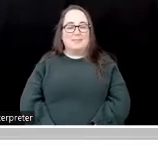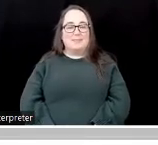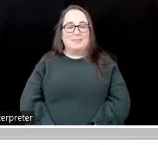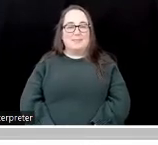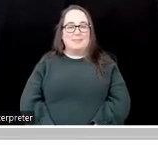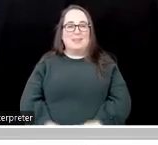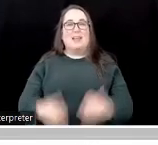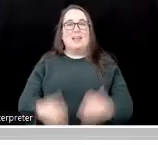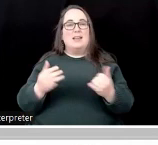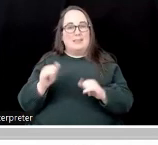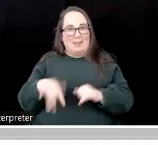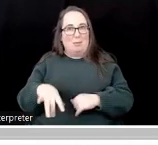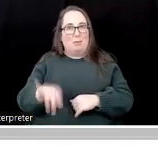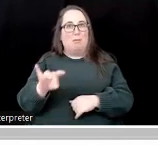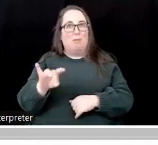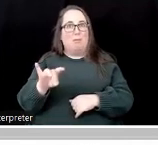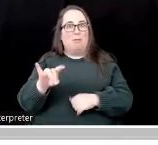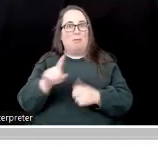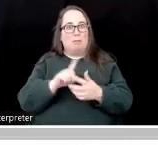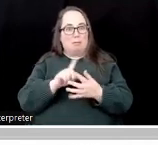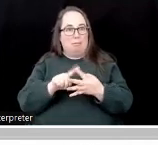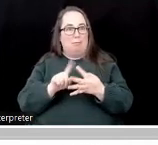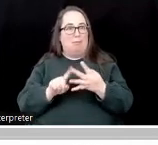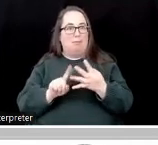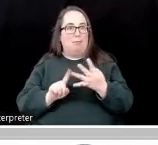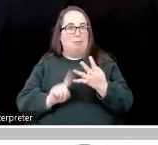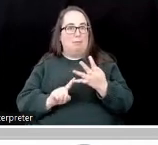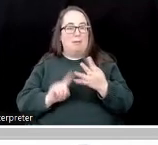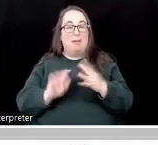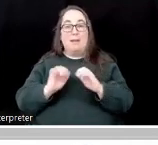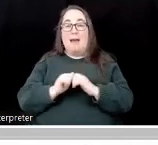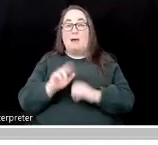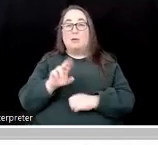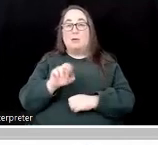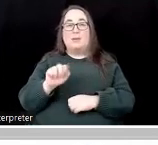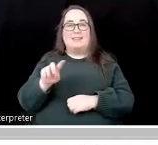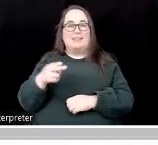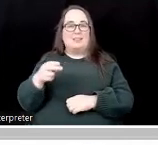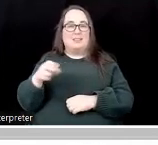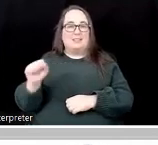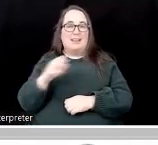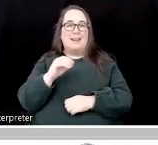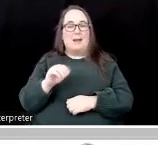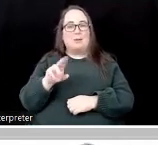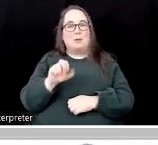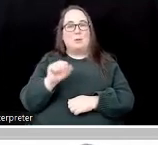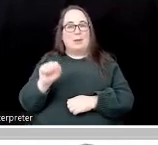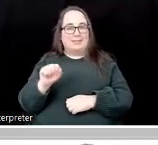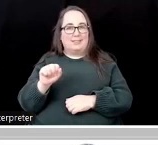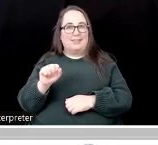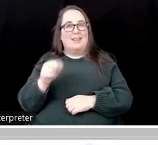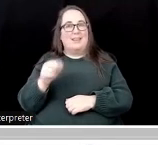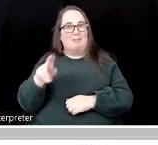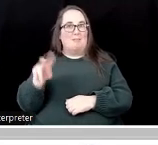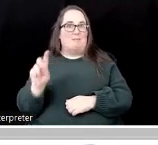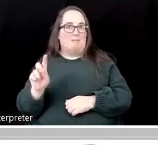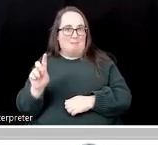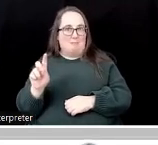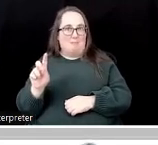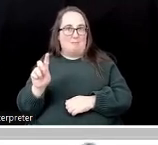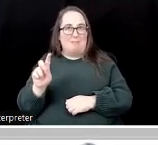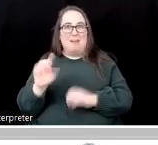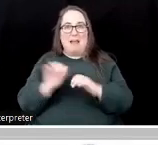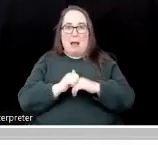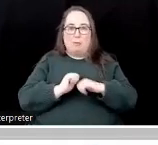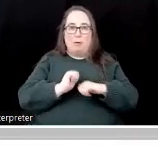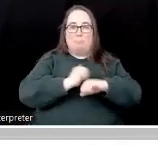Today, you will discover how the U.S. Department of Health and Human Services and the U.S. Department of Housing and Urban Development are setting a